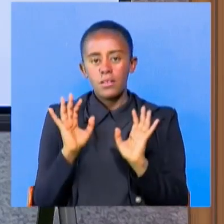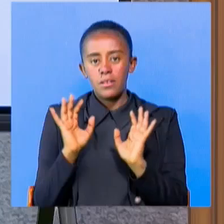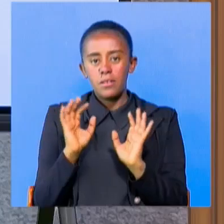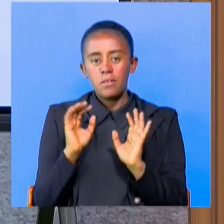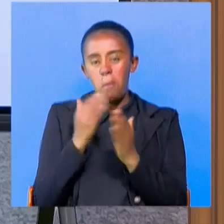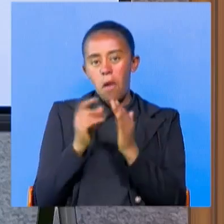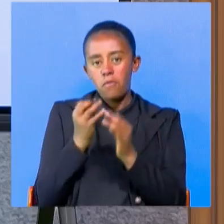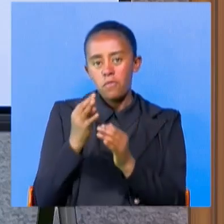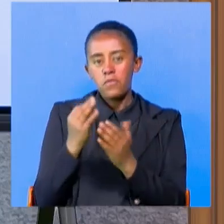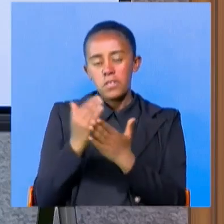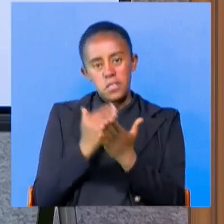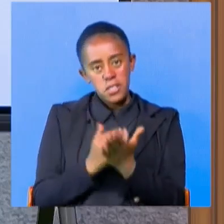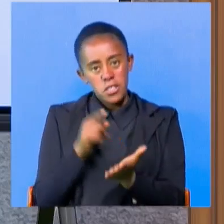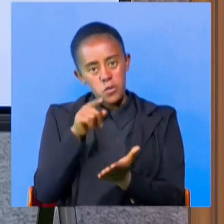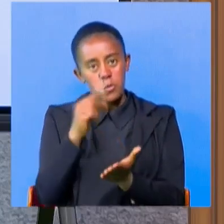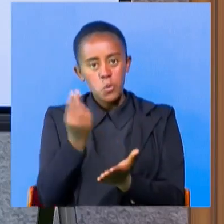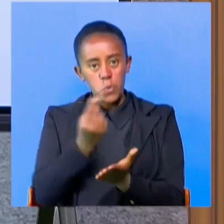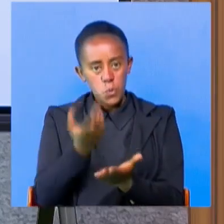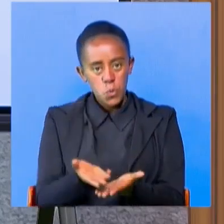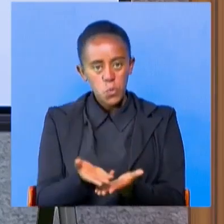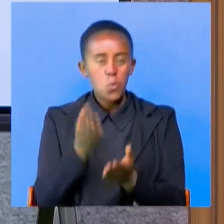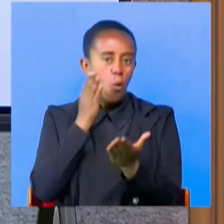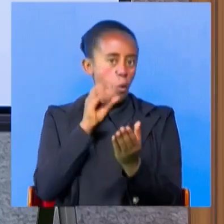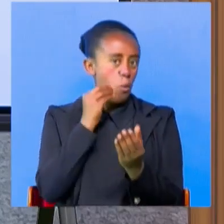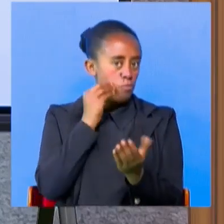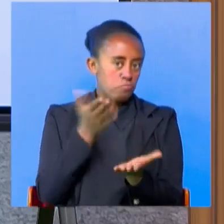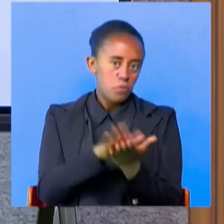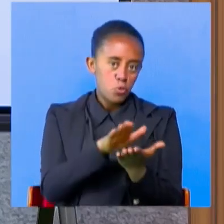lesson that you use at school,